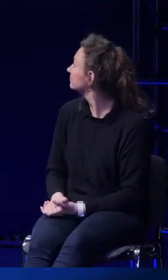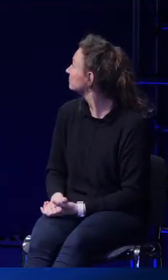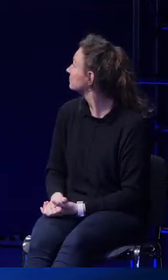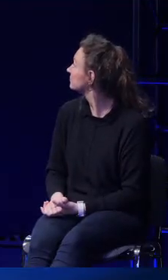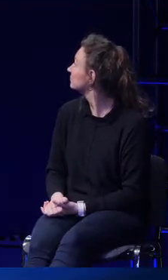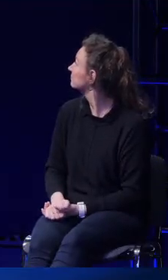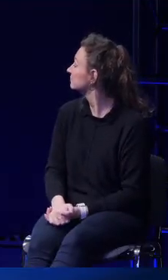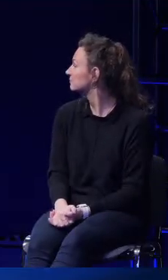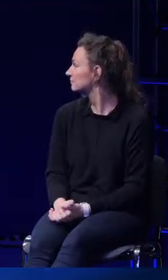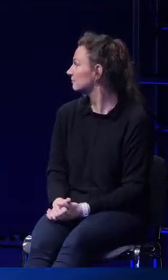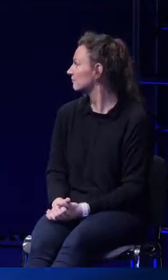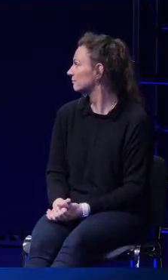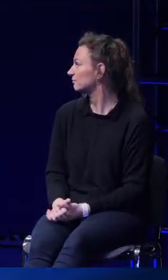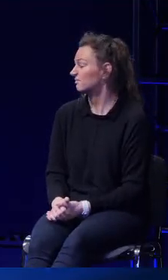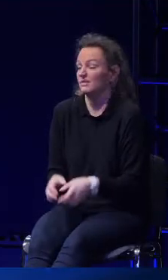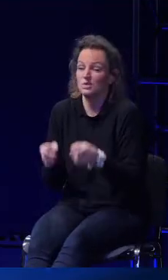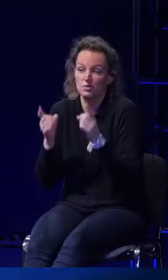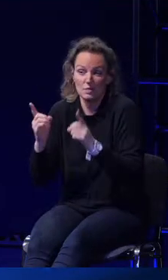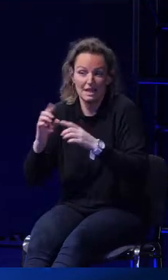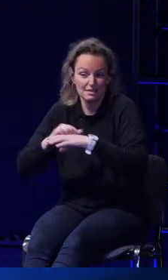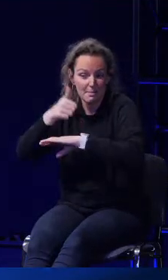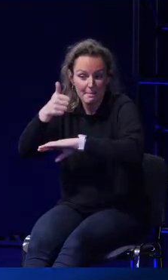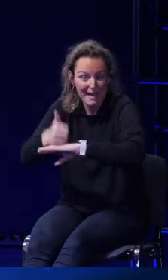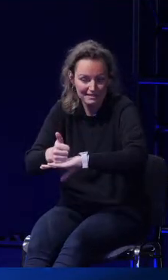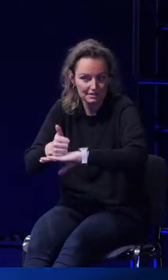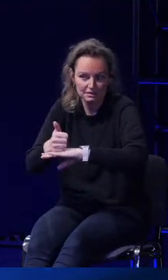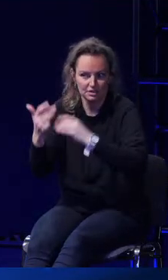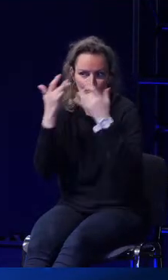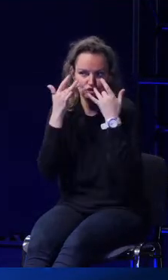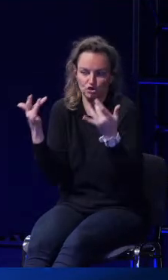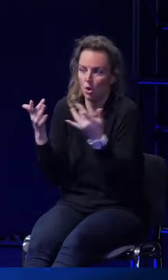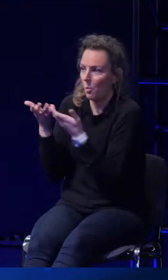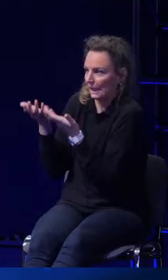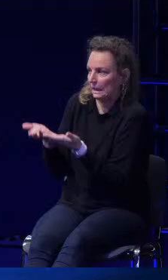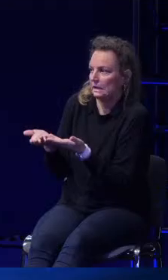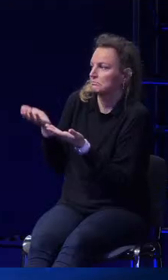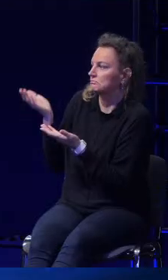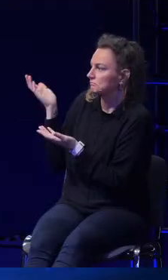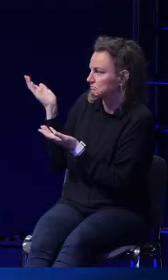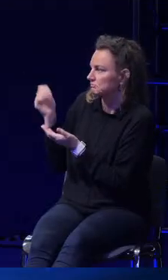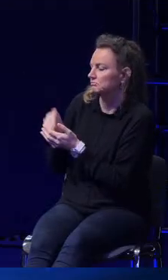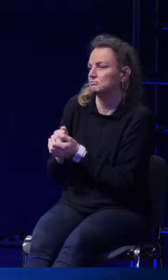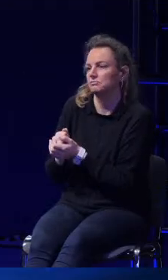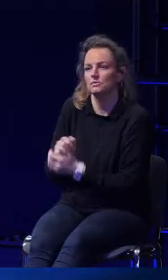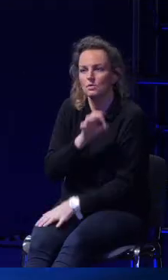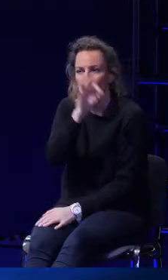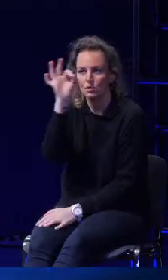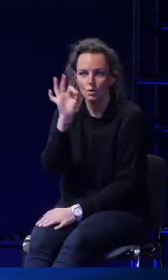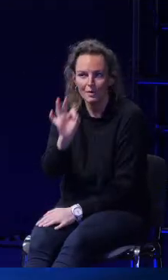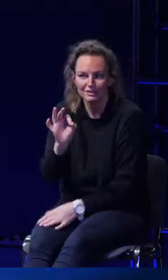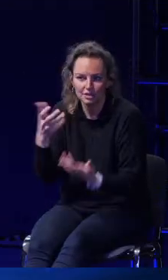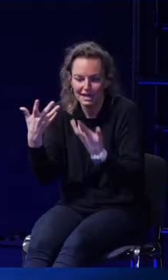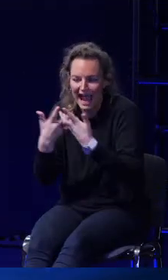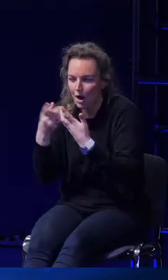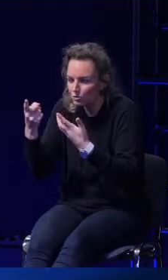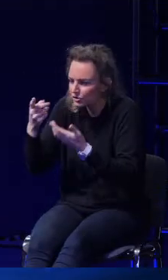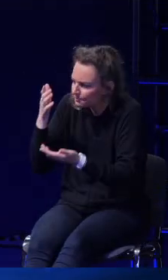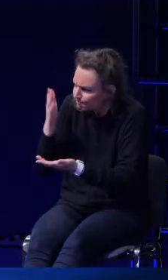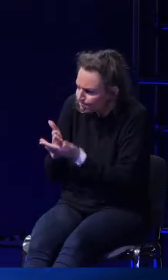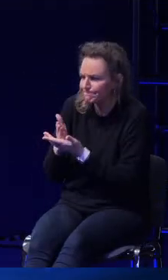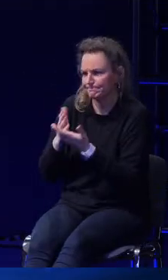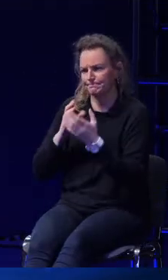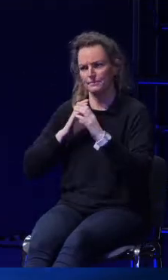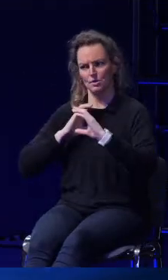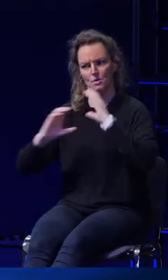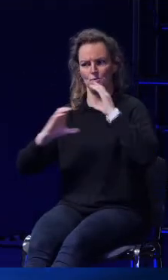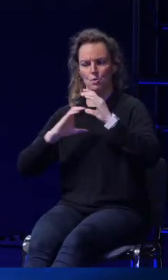that's basically just to highlight the fact that the question of how do you meaningfully